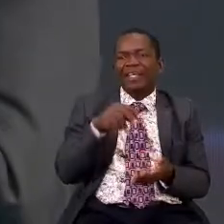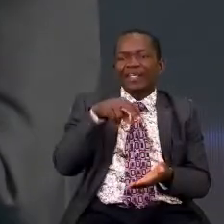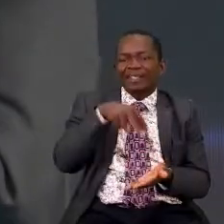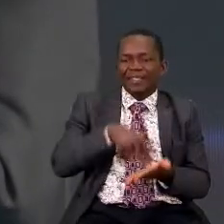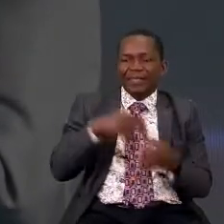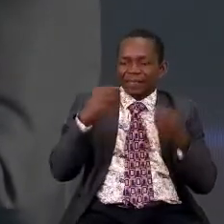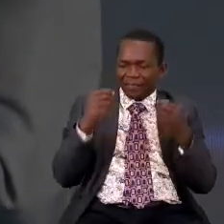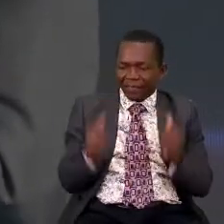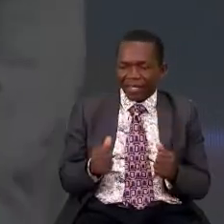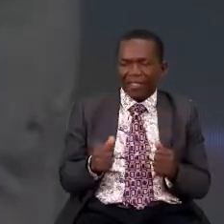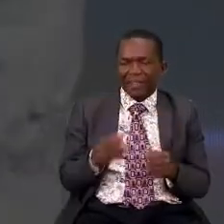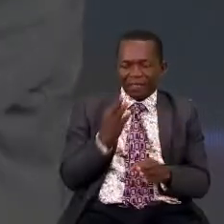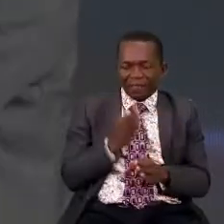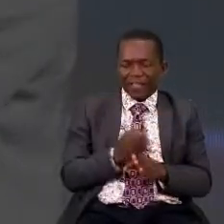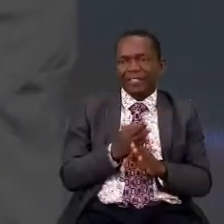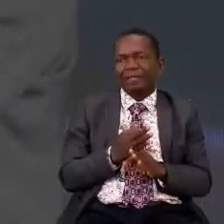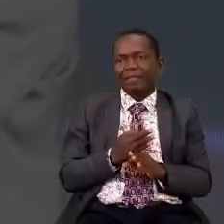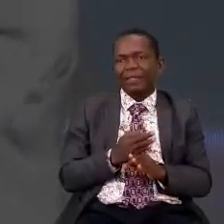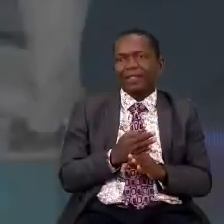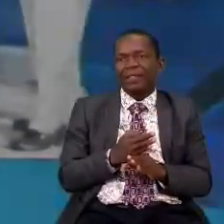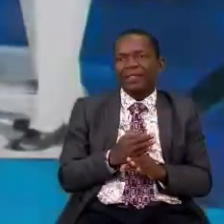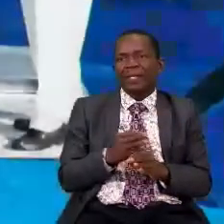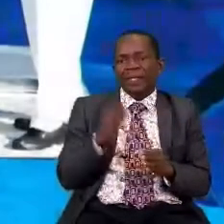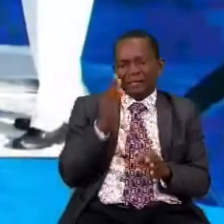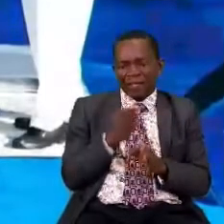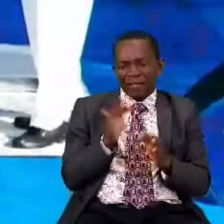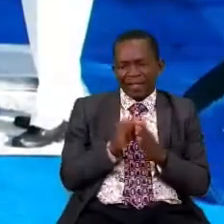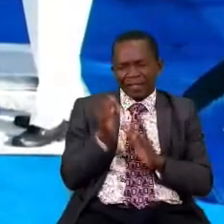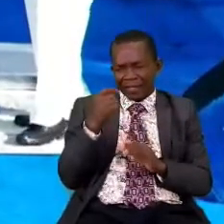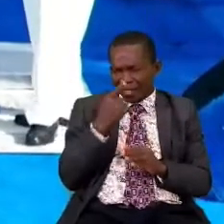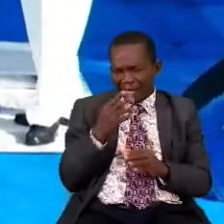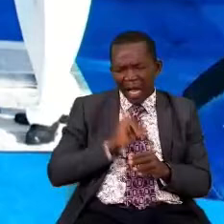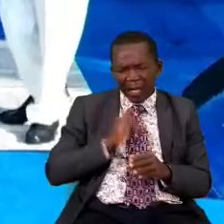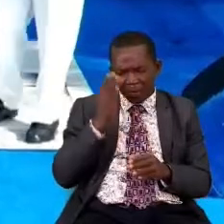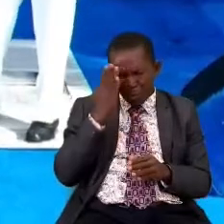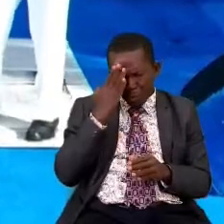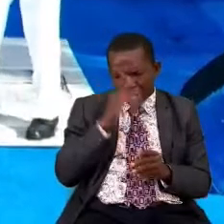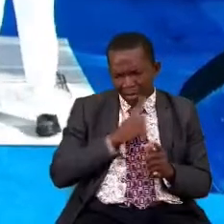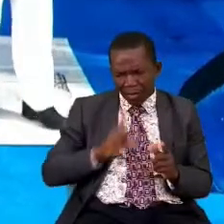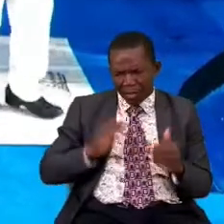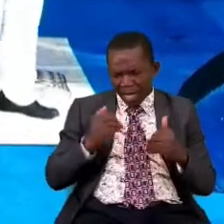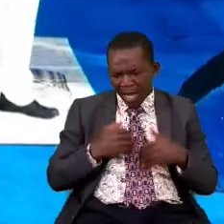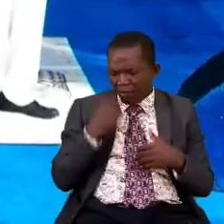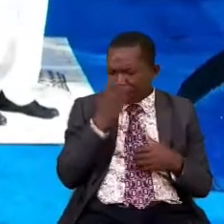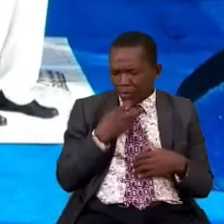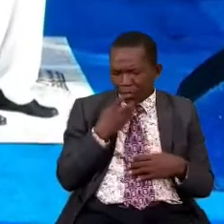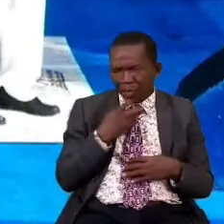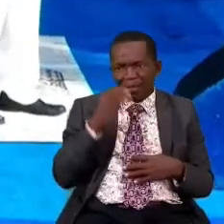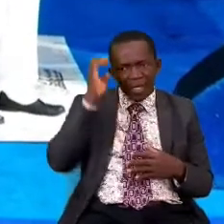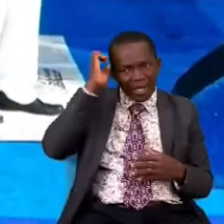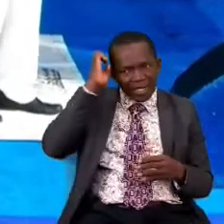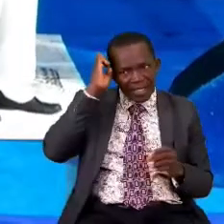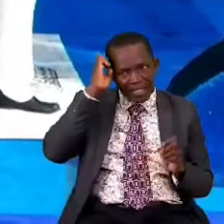has the final say. And because he has the final say, what he has said